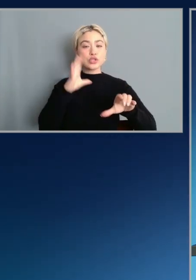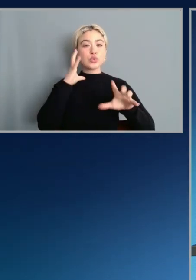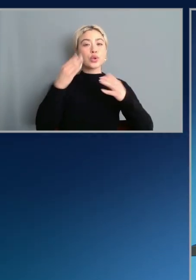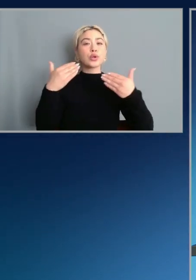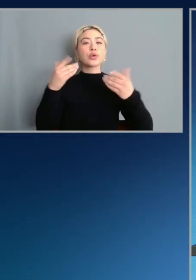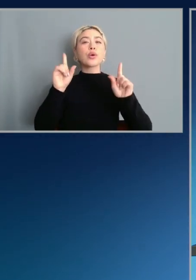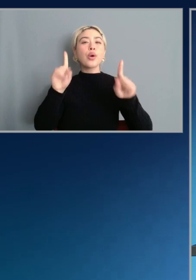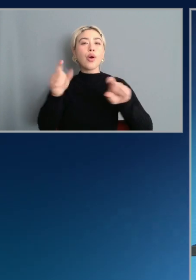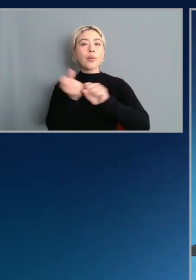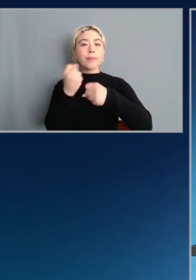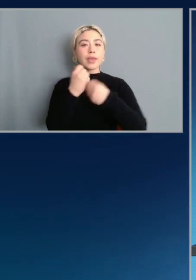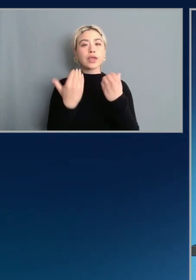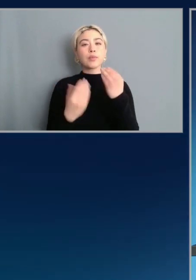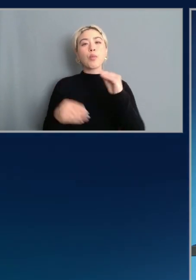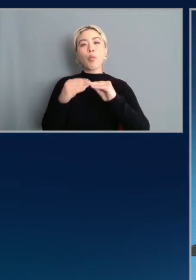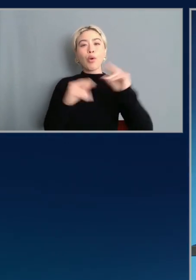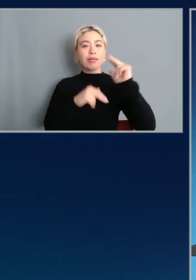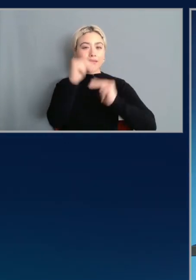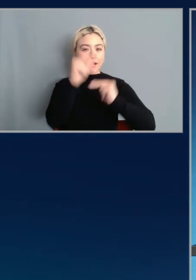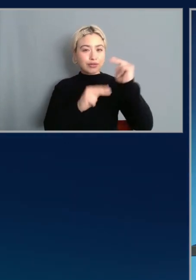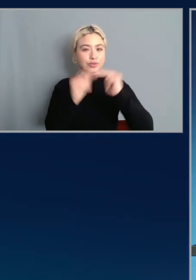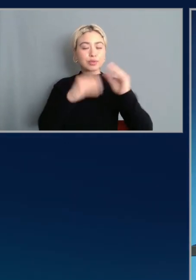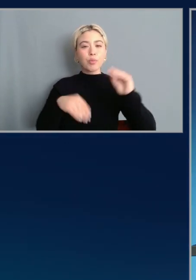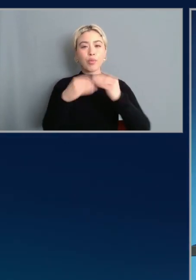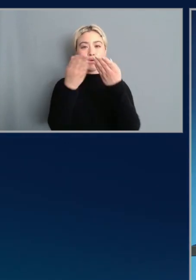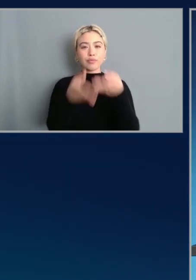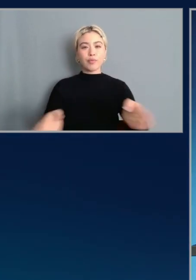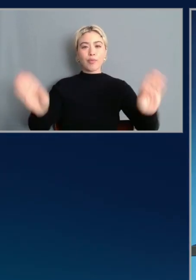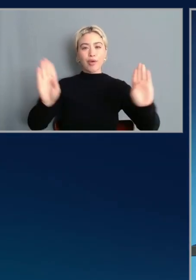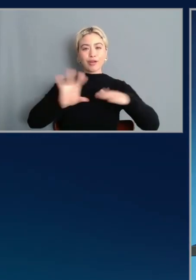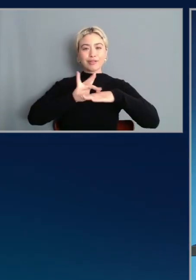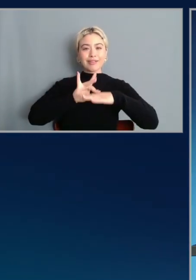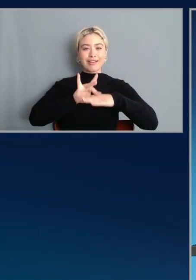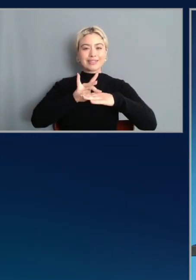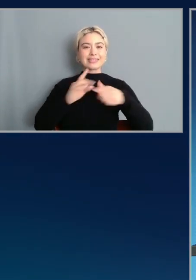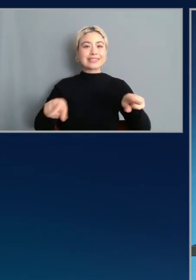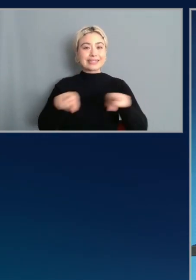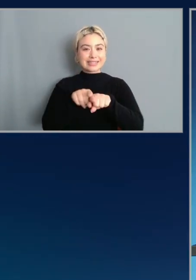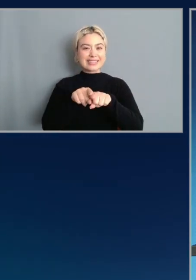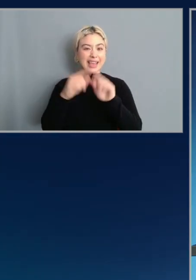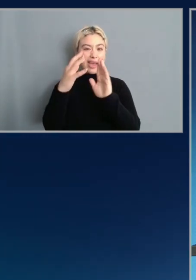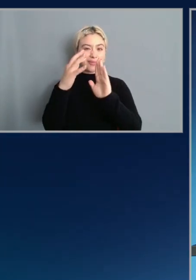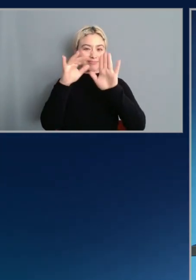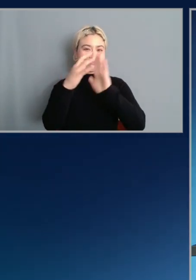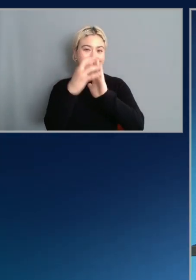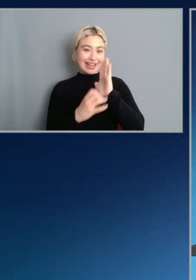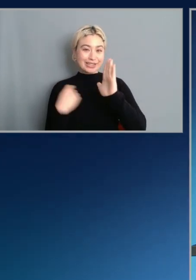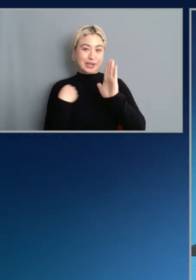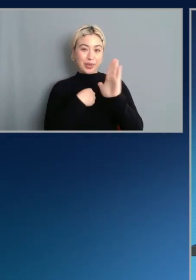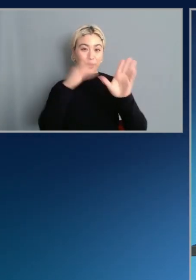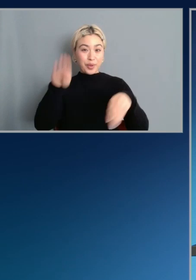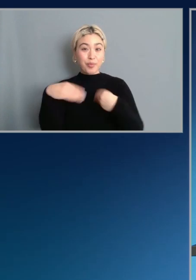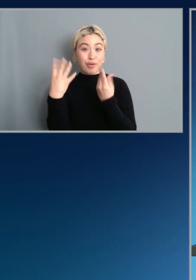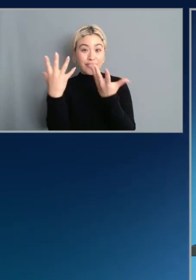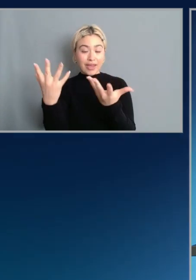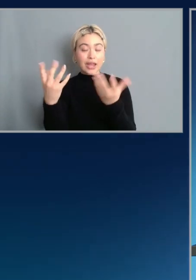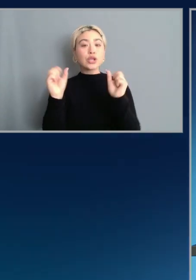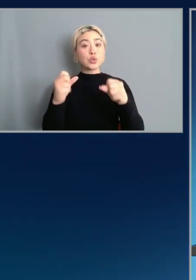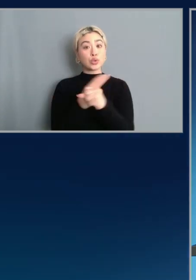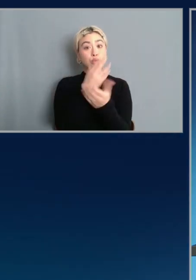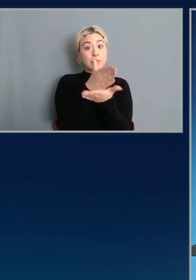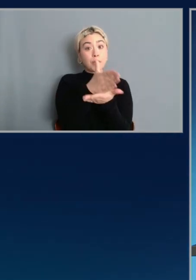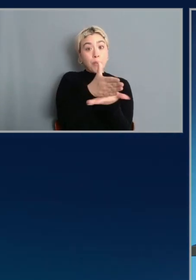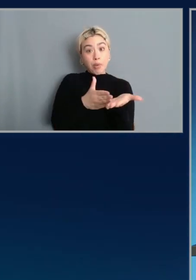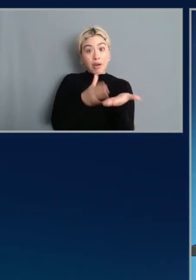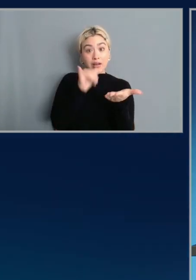more constructs and more of that broader context. So that same essay that we provide, like you can use part of that